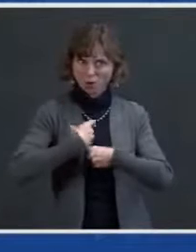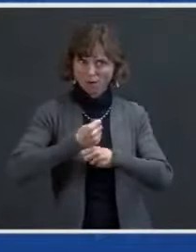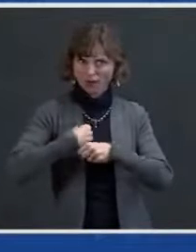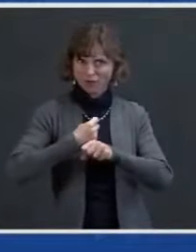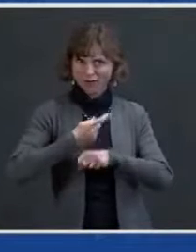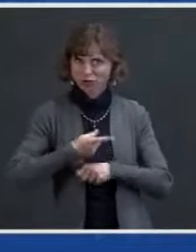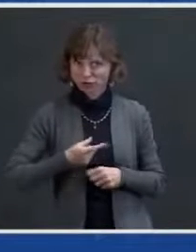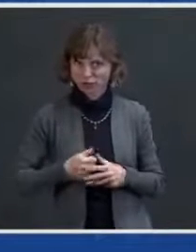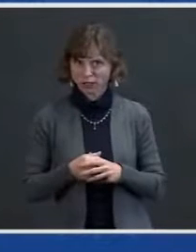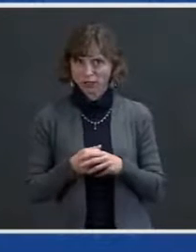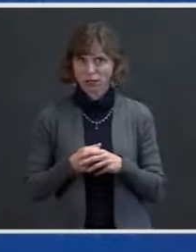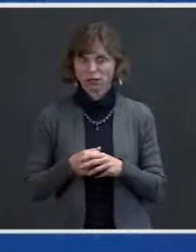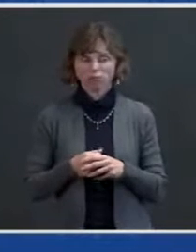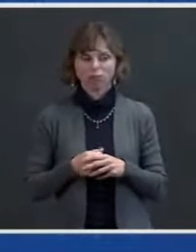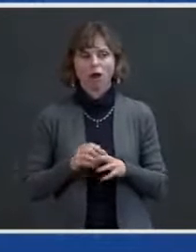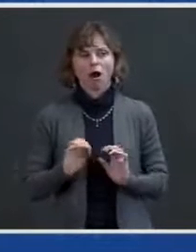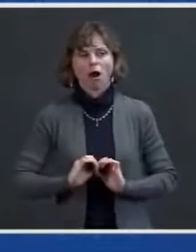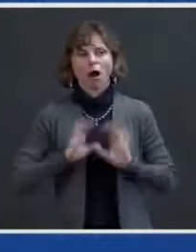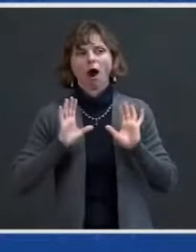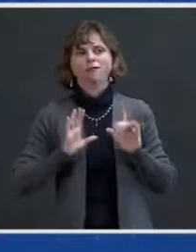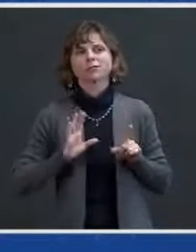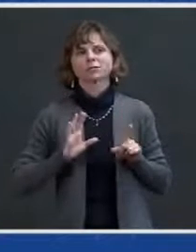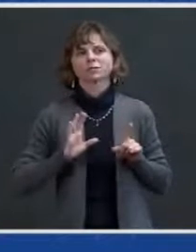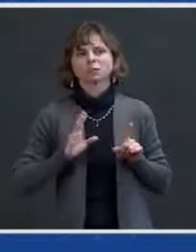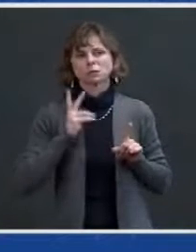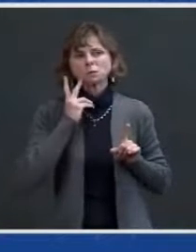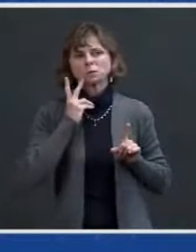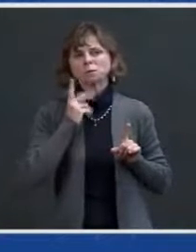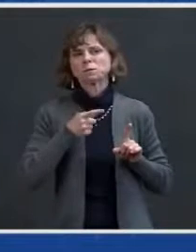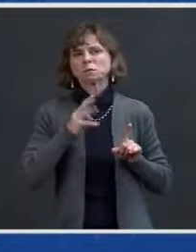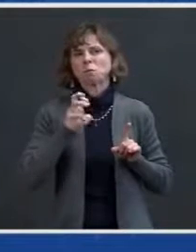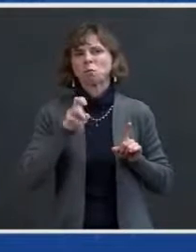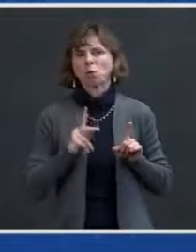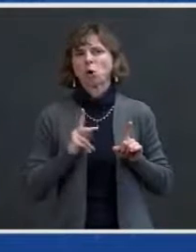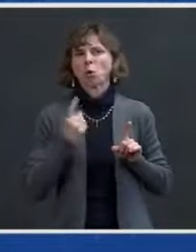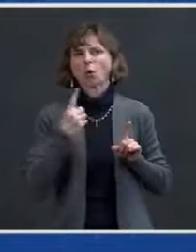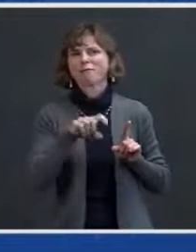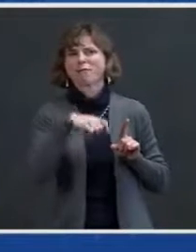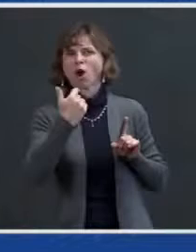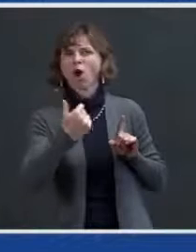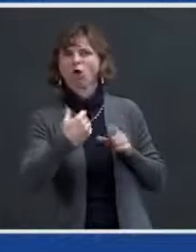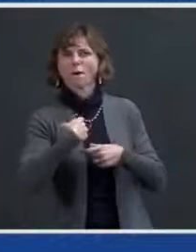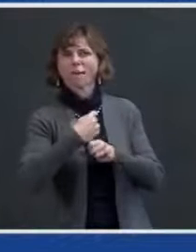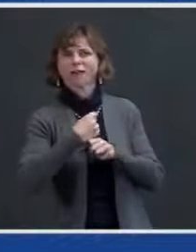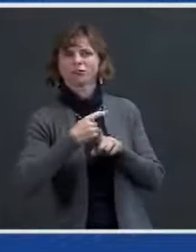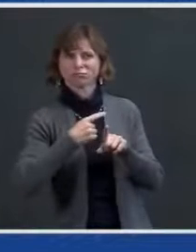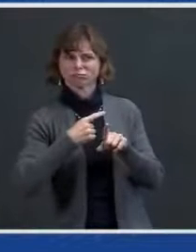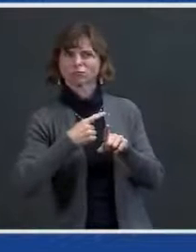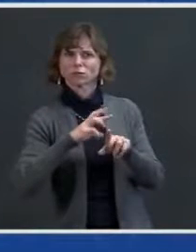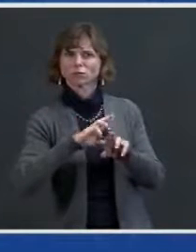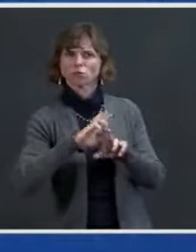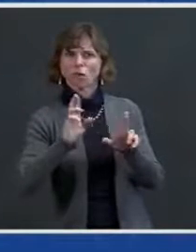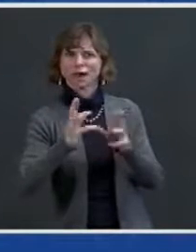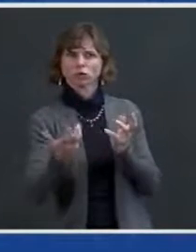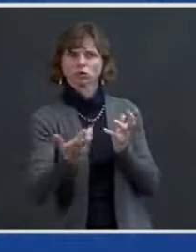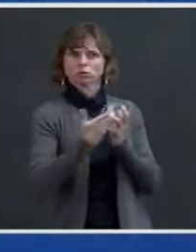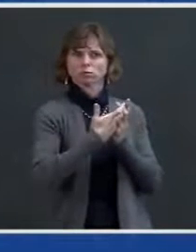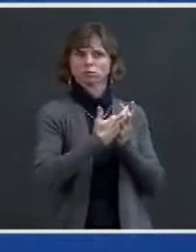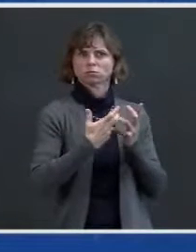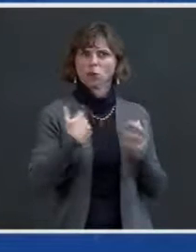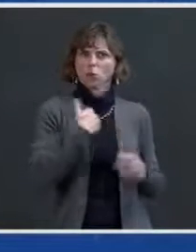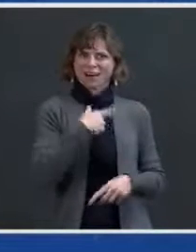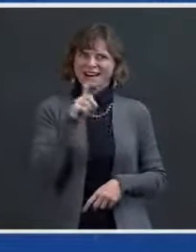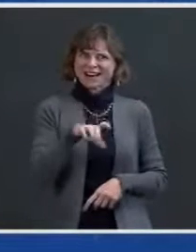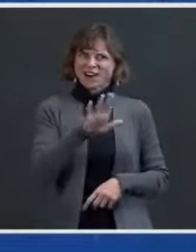quickly became clear that Merck, one of the world's leading vaccine manufacturers, was in a position to be the partner we needed in this